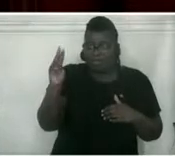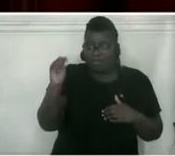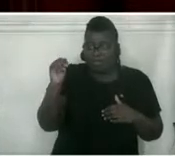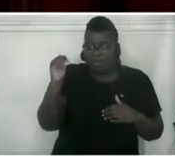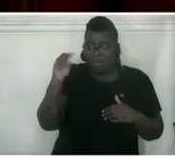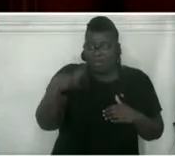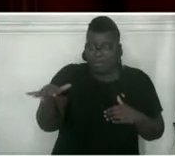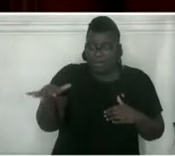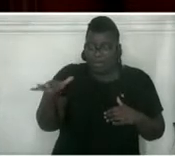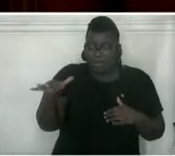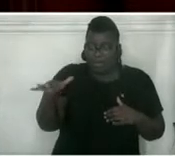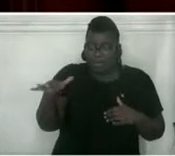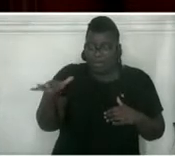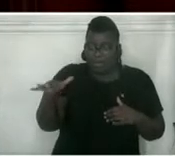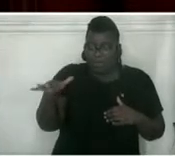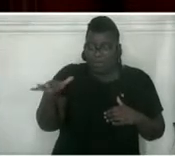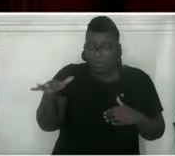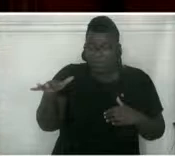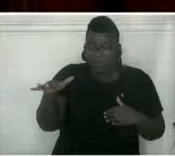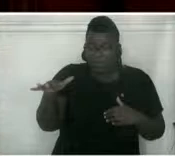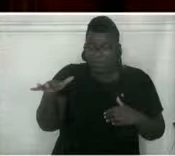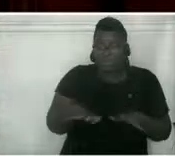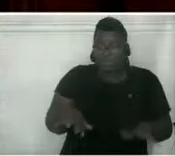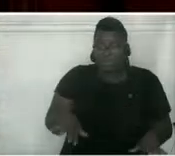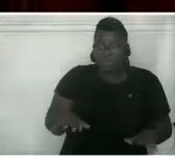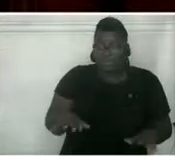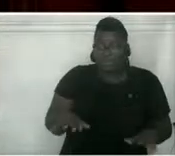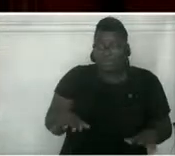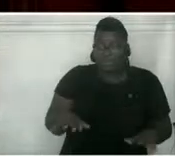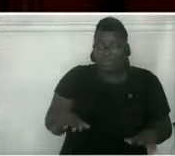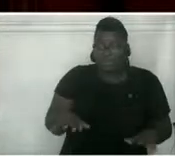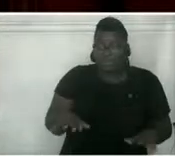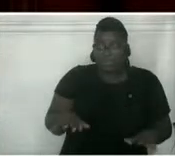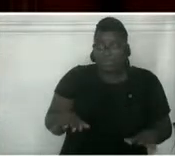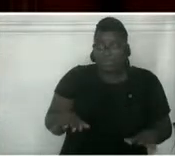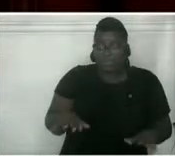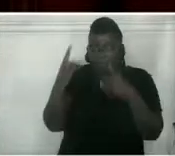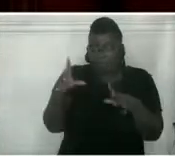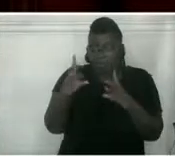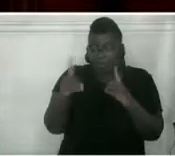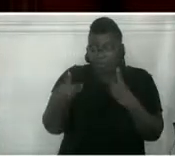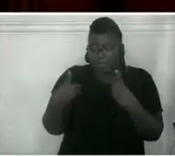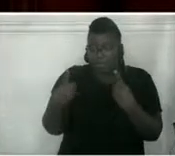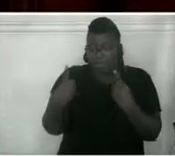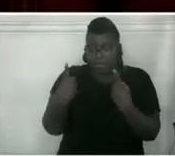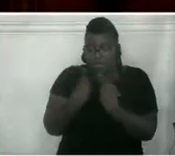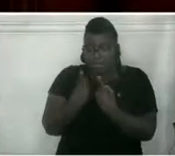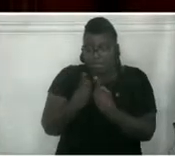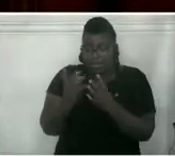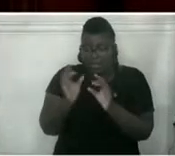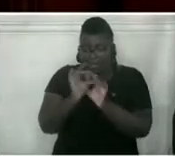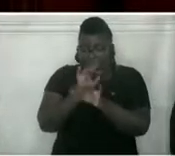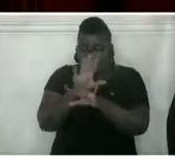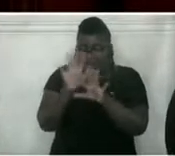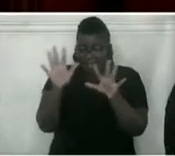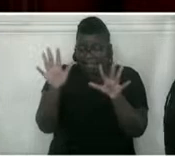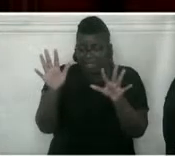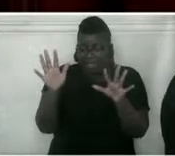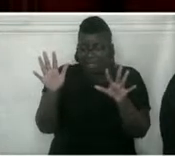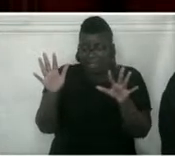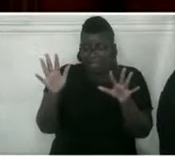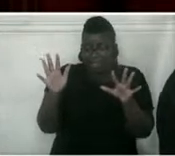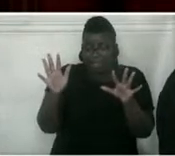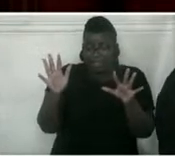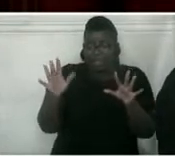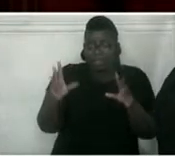of COVID-19 recovery plan, we have instructed the department to set clear and